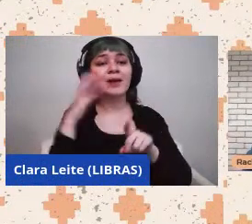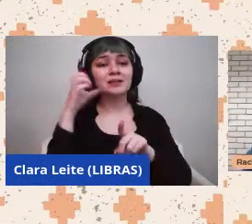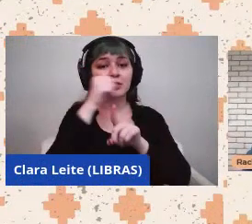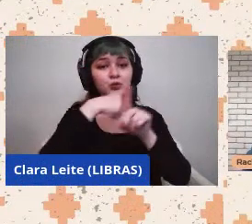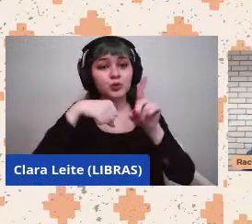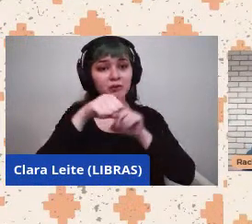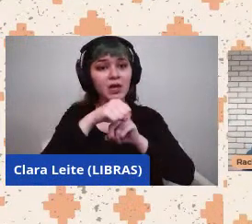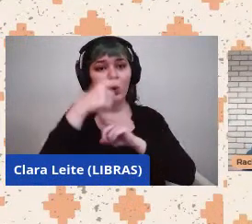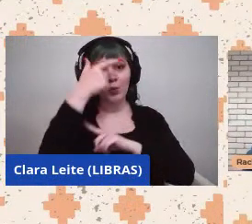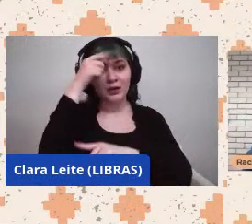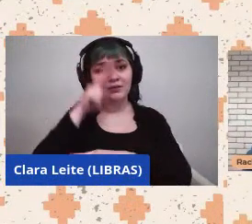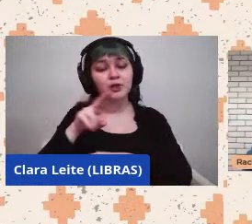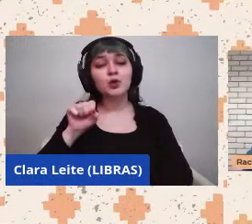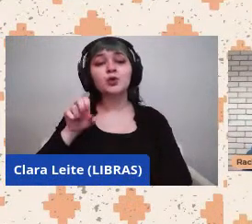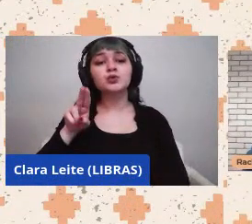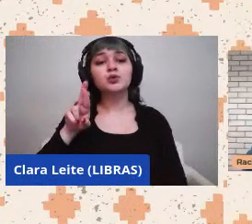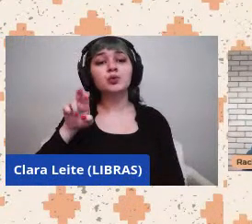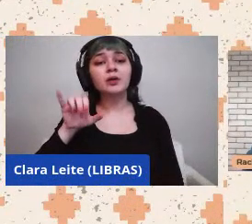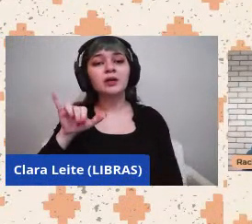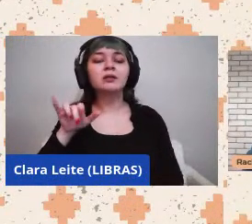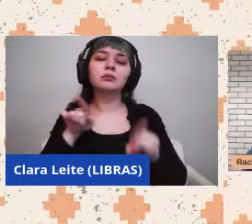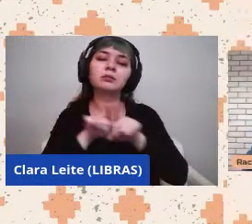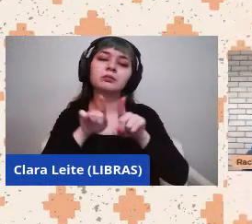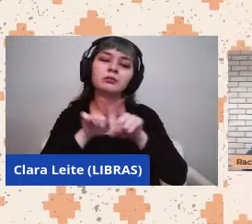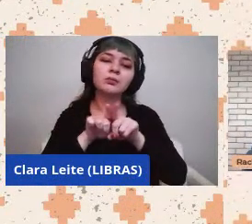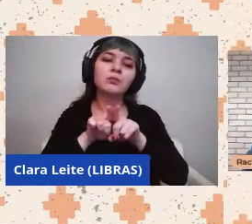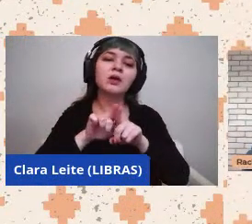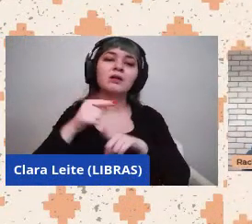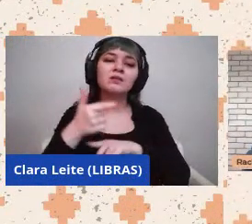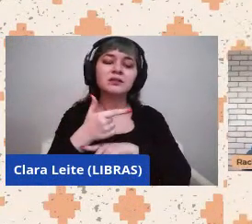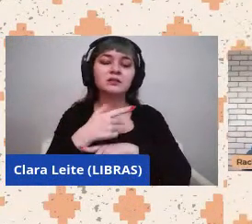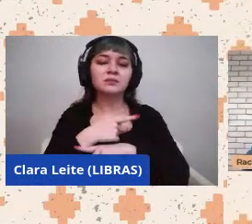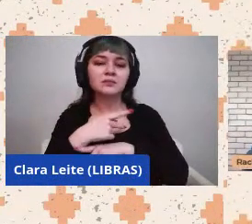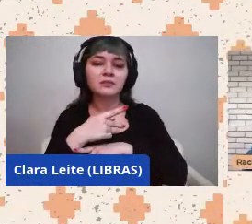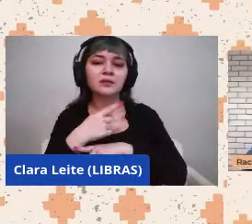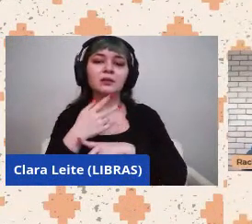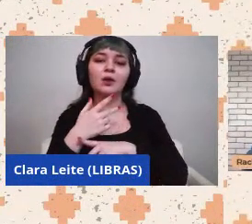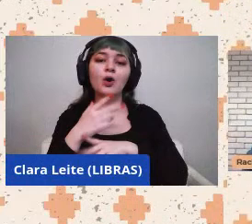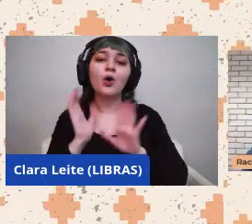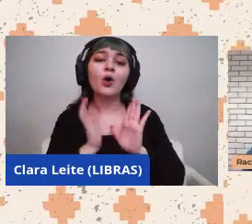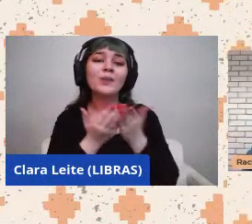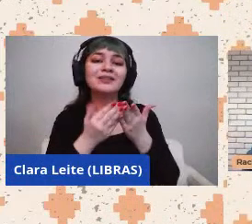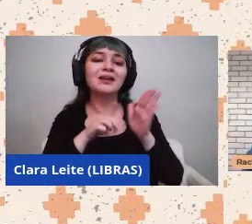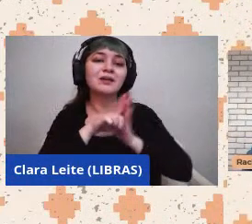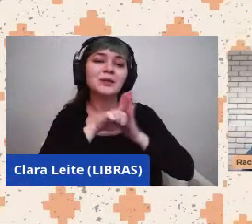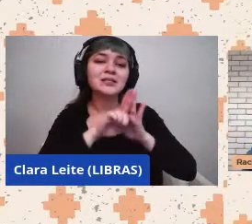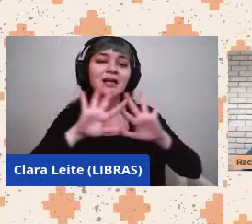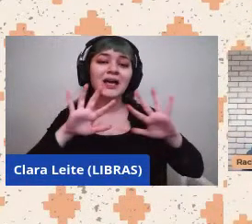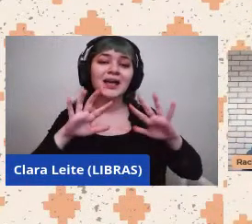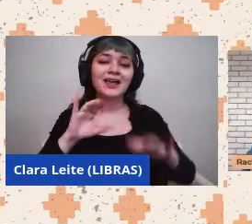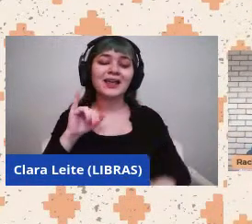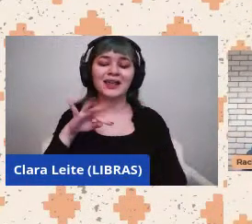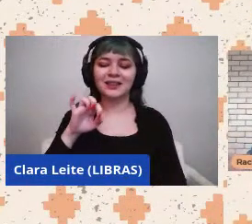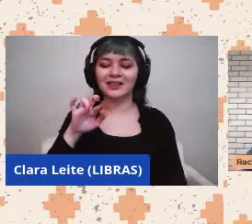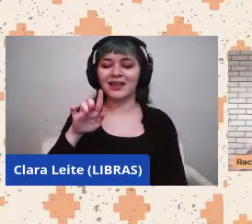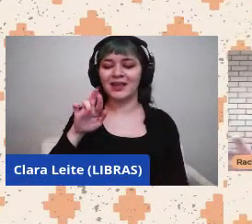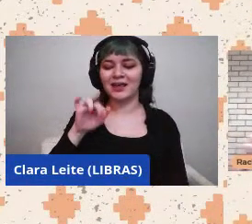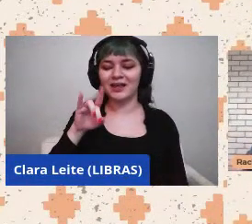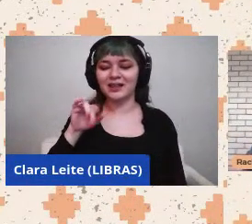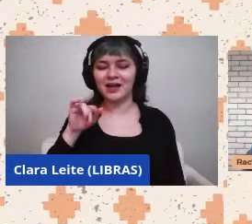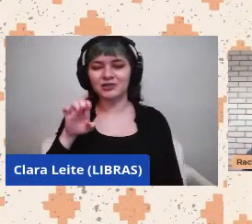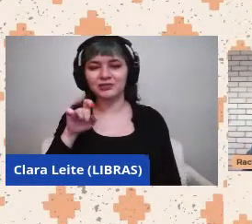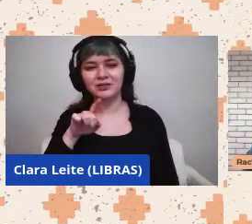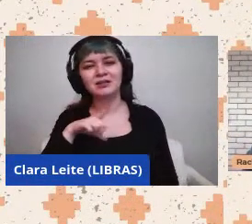University of Surrey. And also I'm Deputy Chair of the University's Research and Integrity Governance Committee. So I see ethical